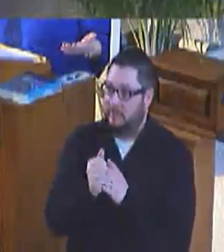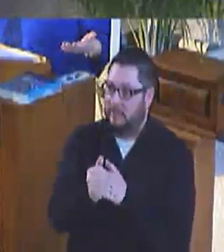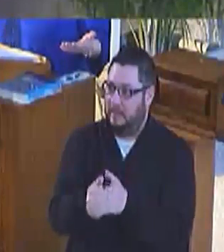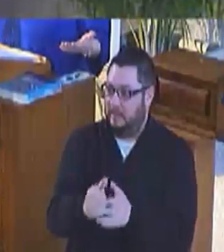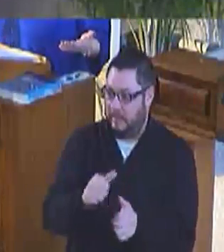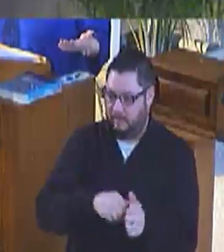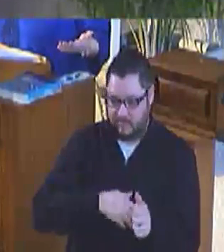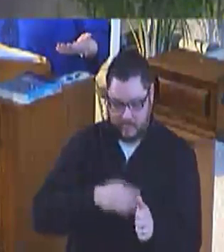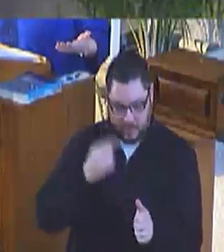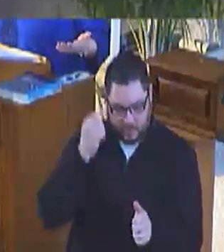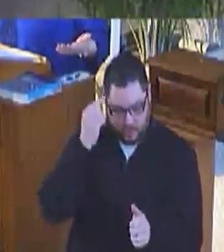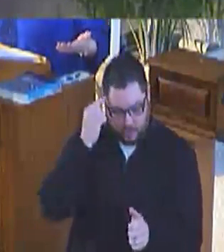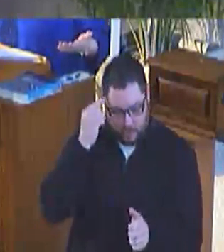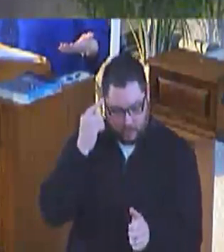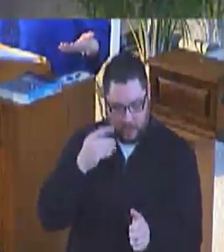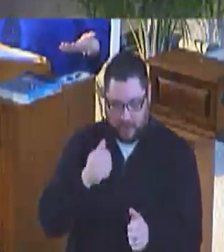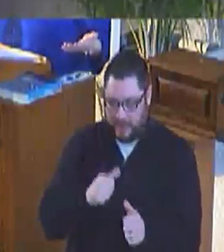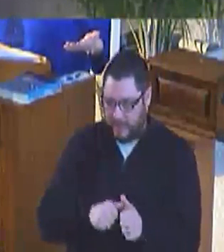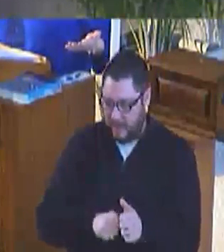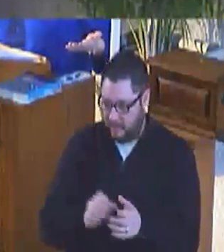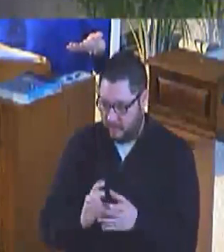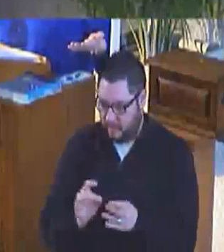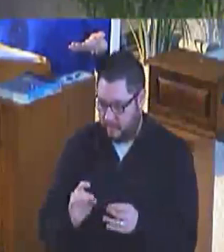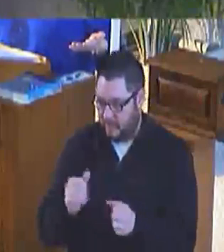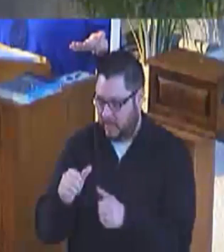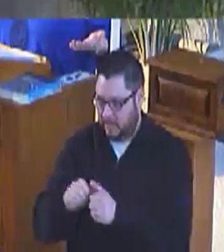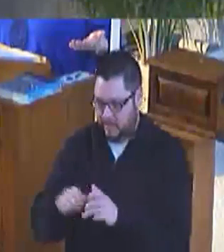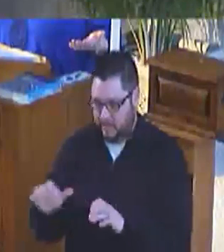thought, word, and action